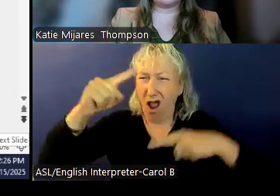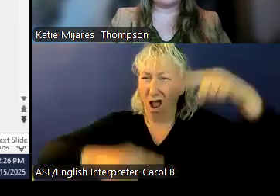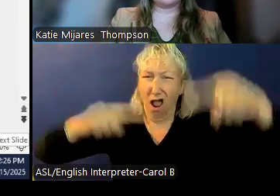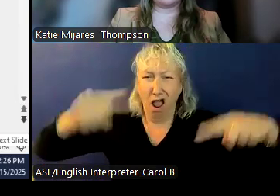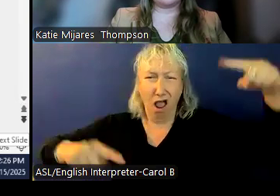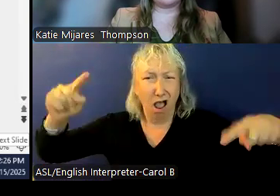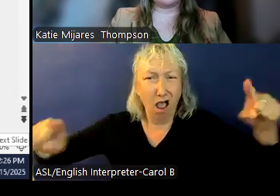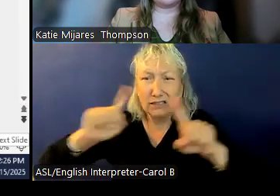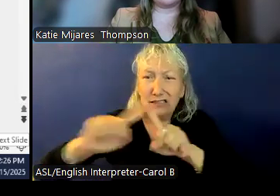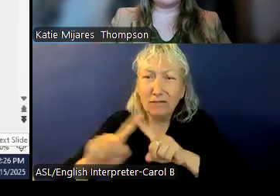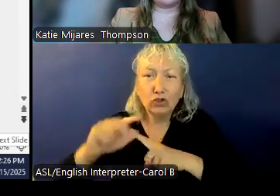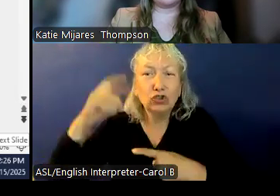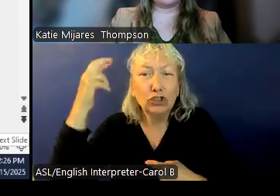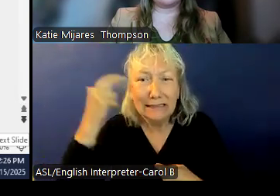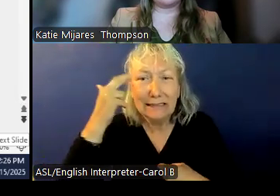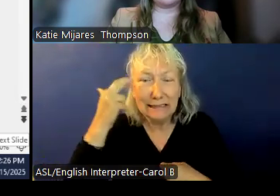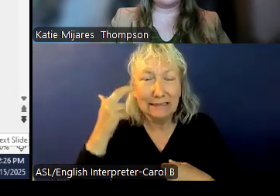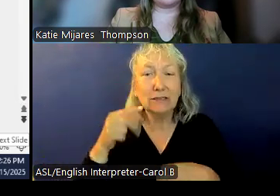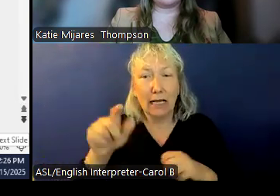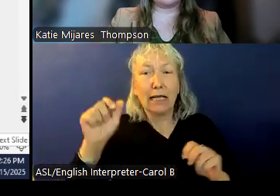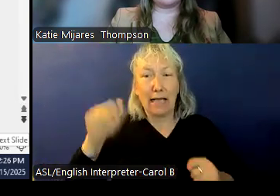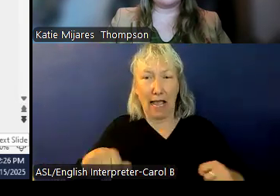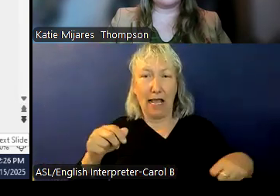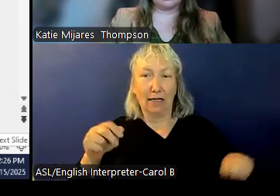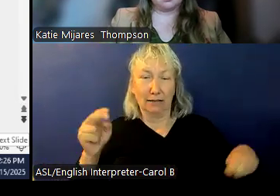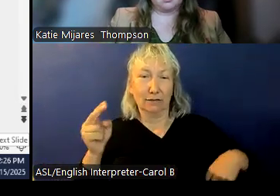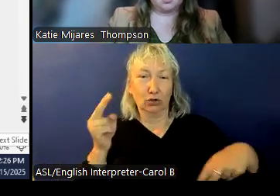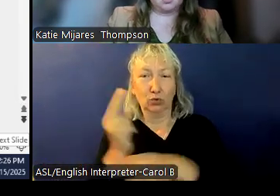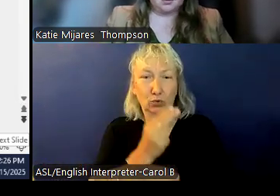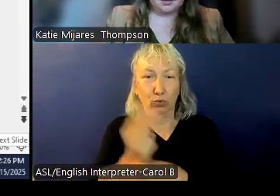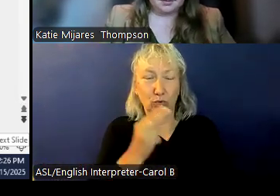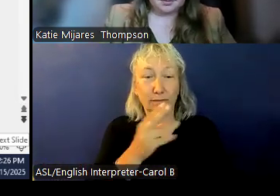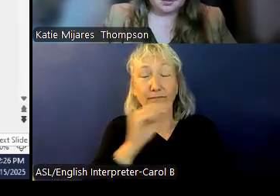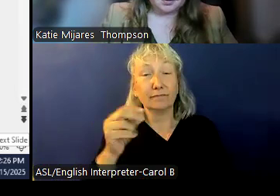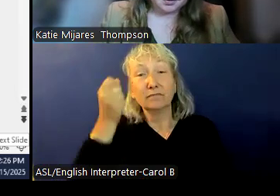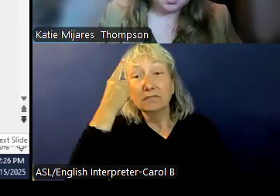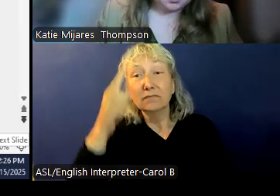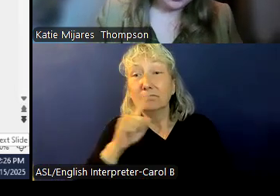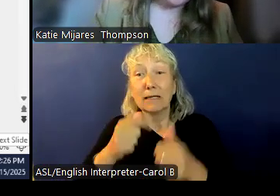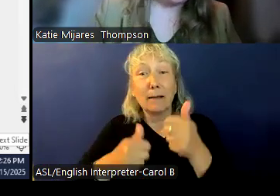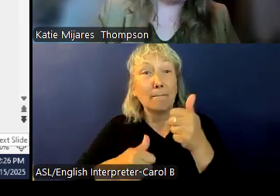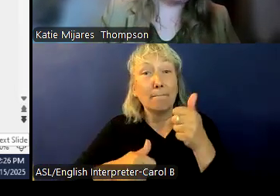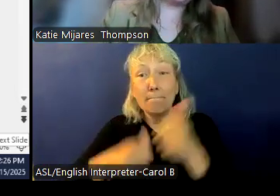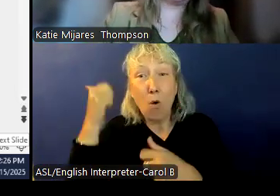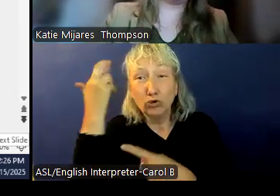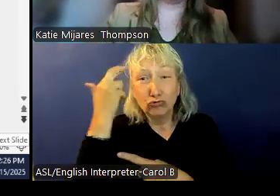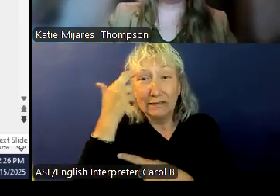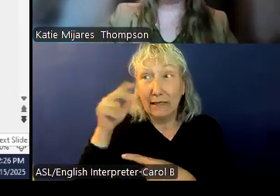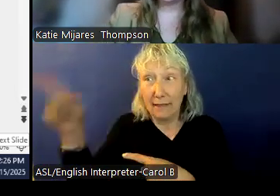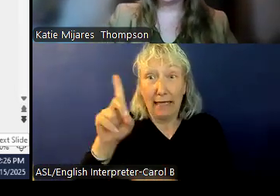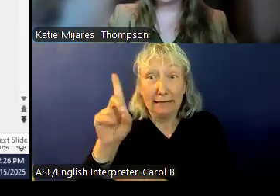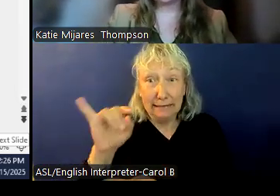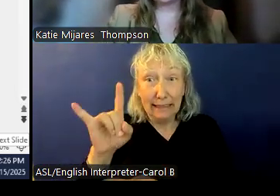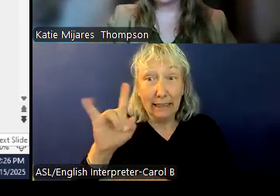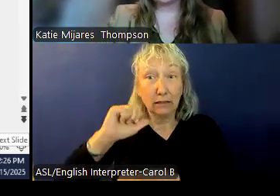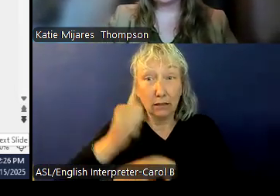for. The main reason it was created, though, and this is the thing that I hope people take away from when you think about the ABLE program, is that if